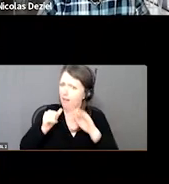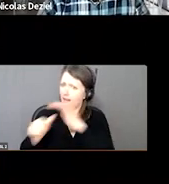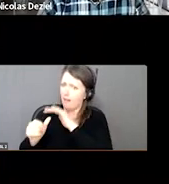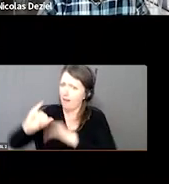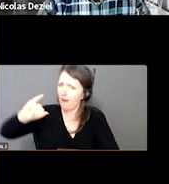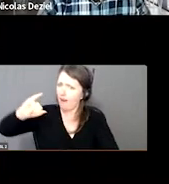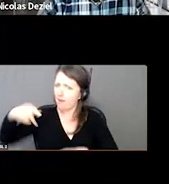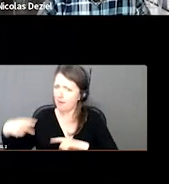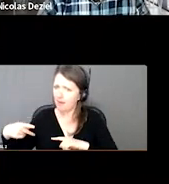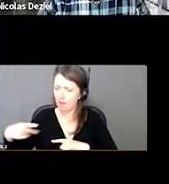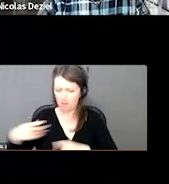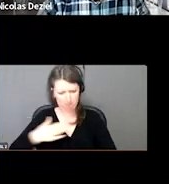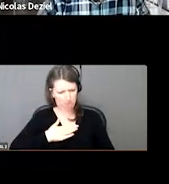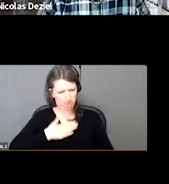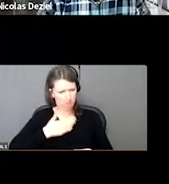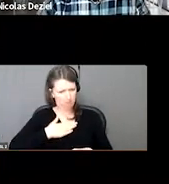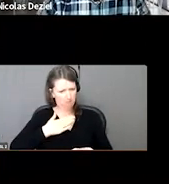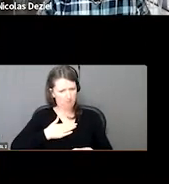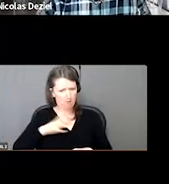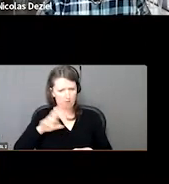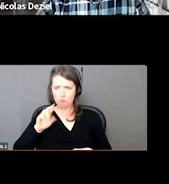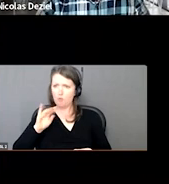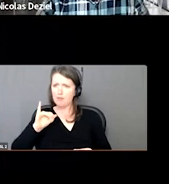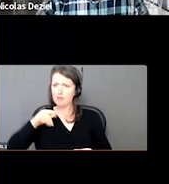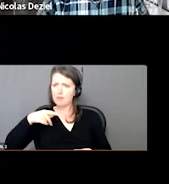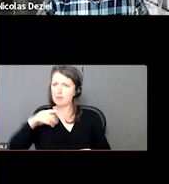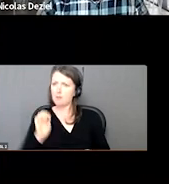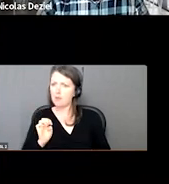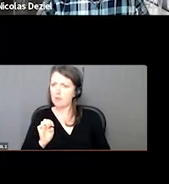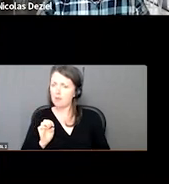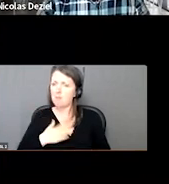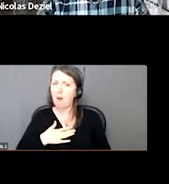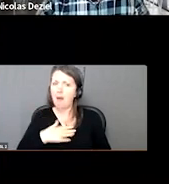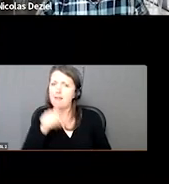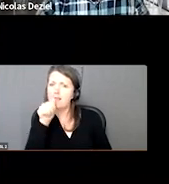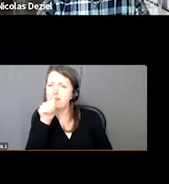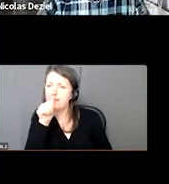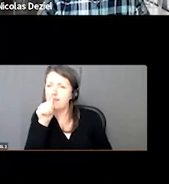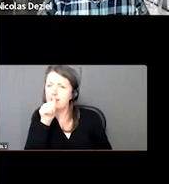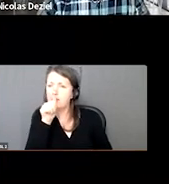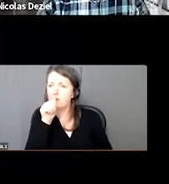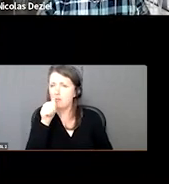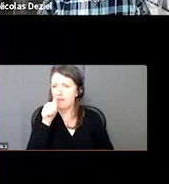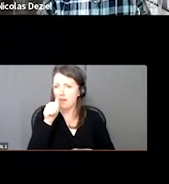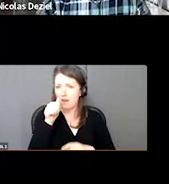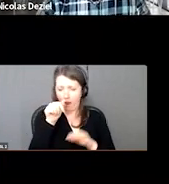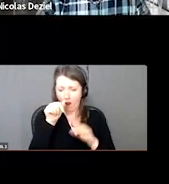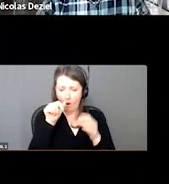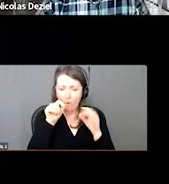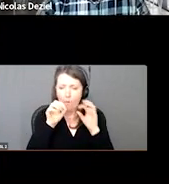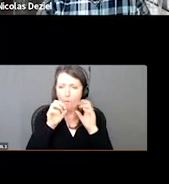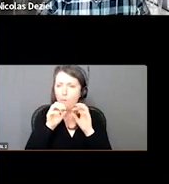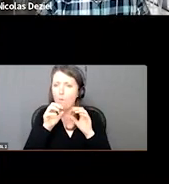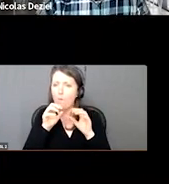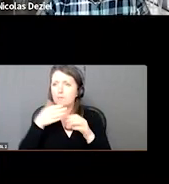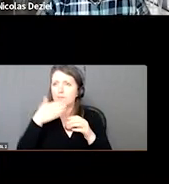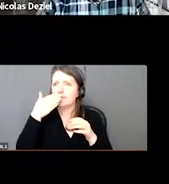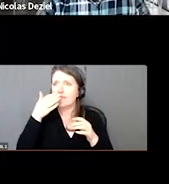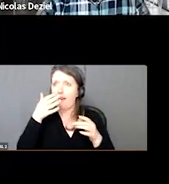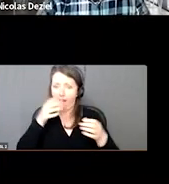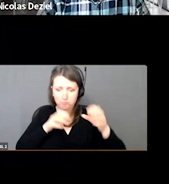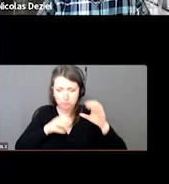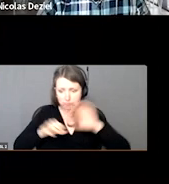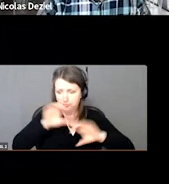the recipe. I came up with the secret blend of spices in my for my protein or